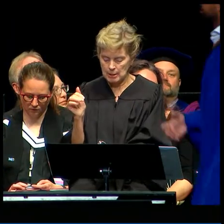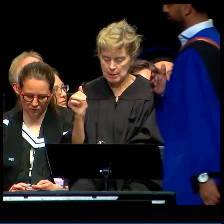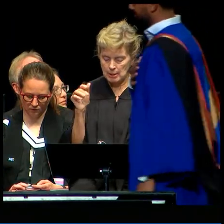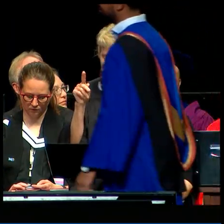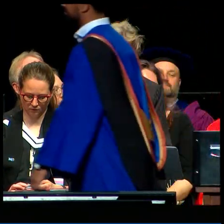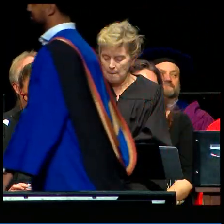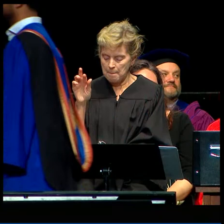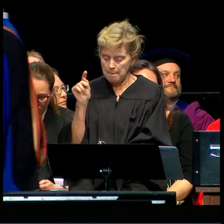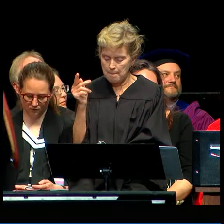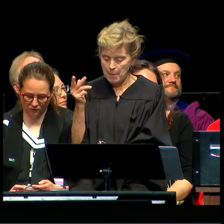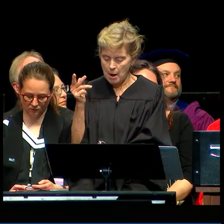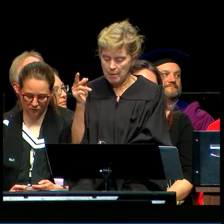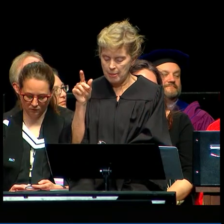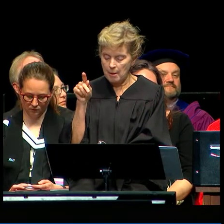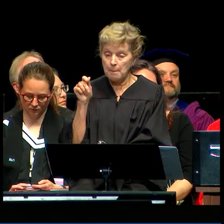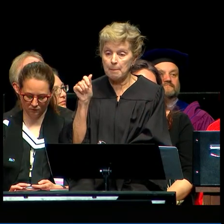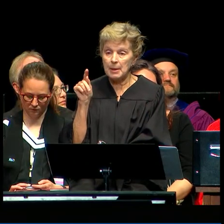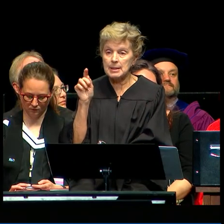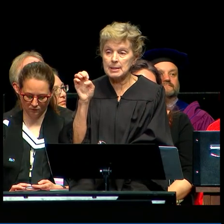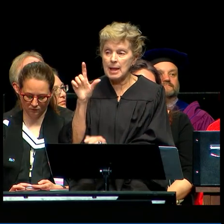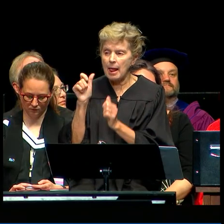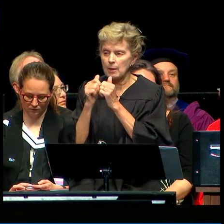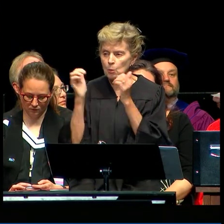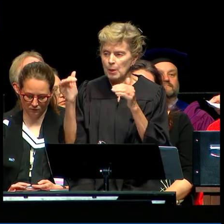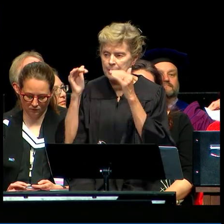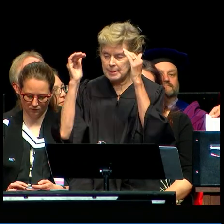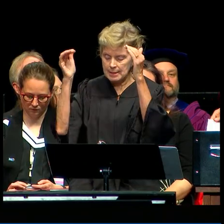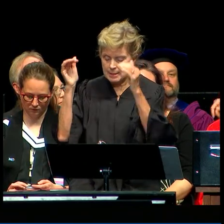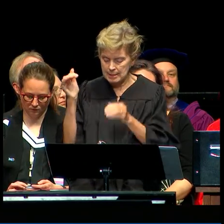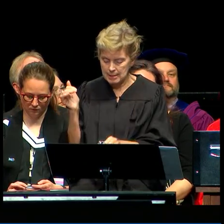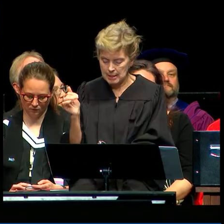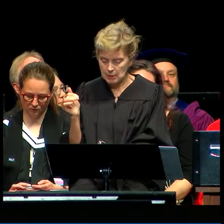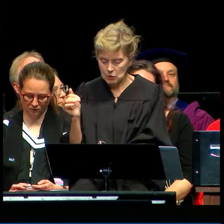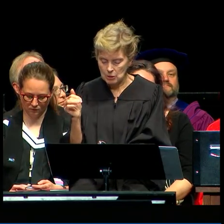Parth Patel, with distinction.